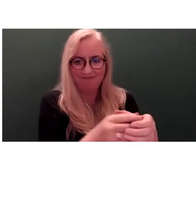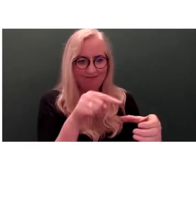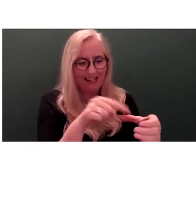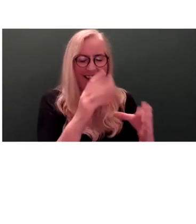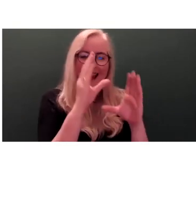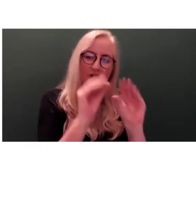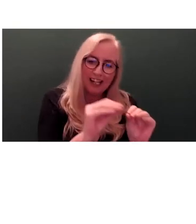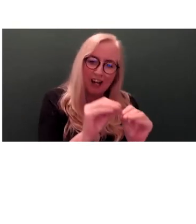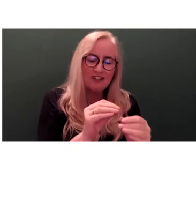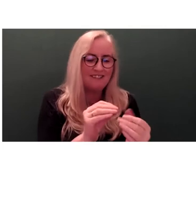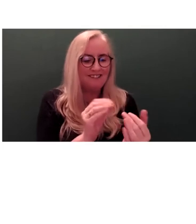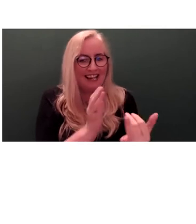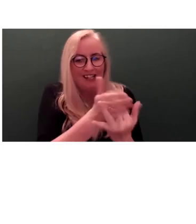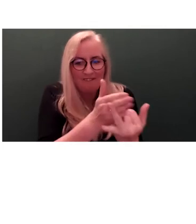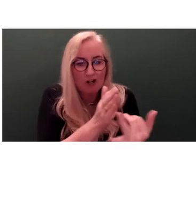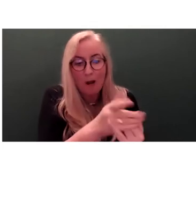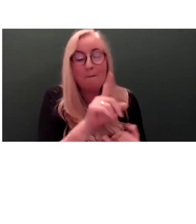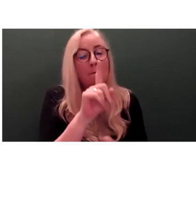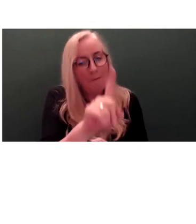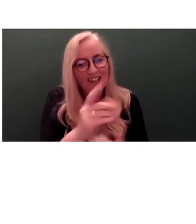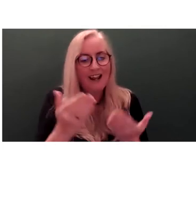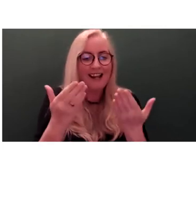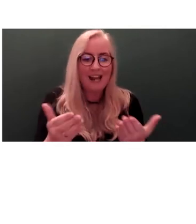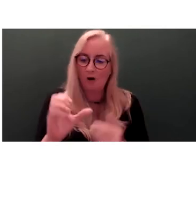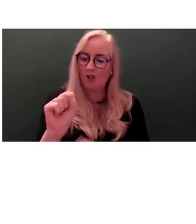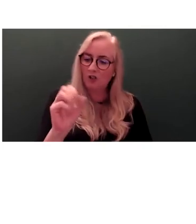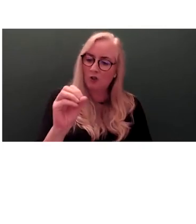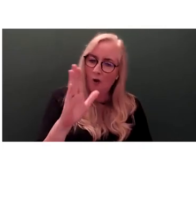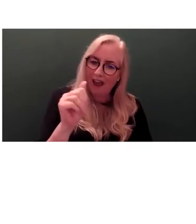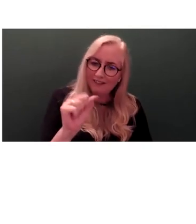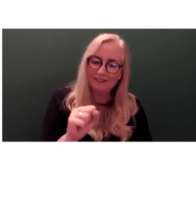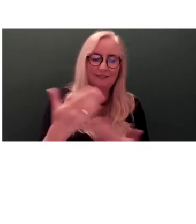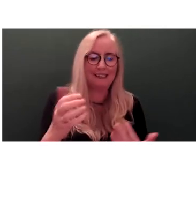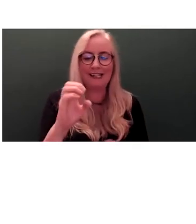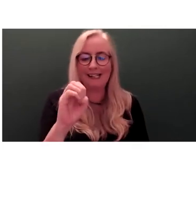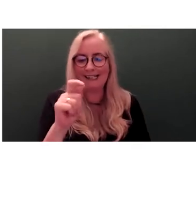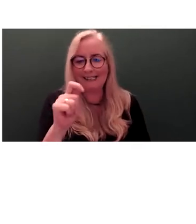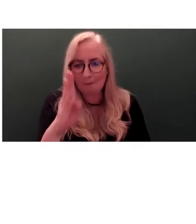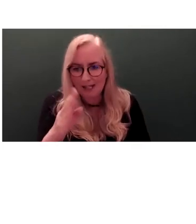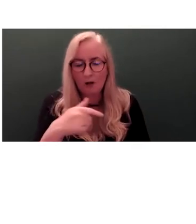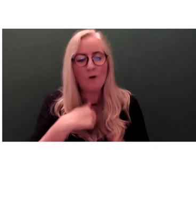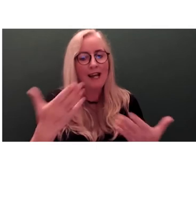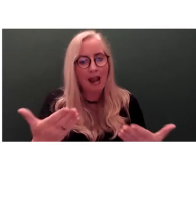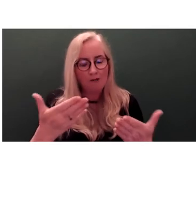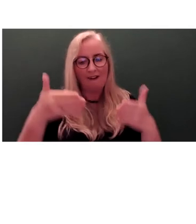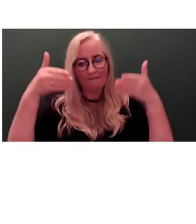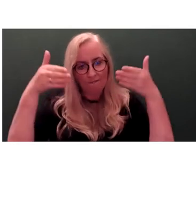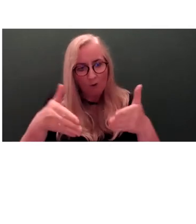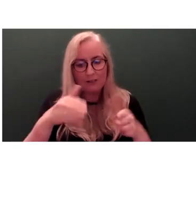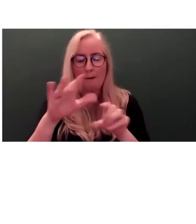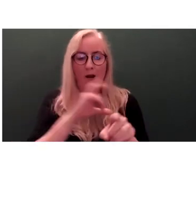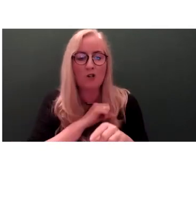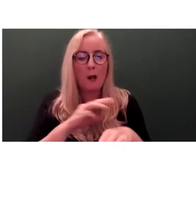educational interventions. But now in Solace and ETBs and FET, we have an overriding focus on ensuring